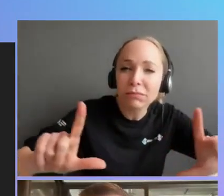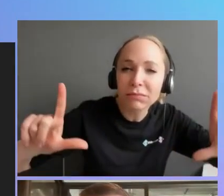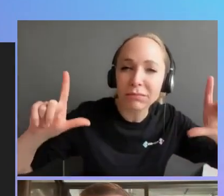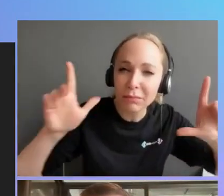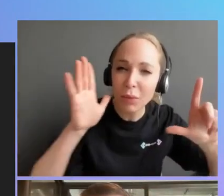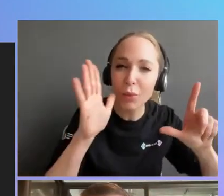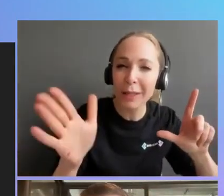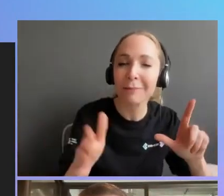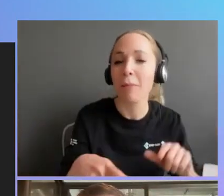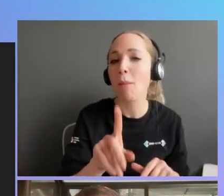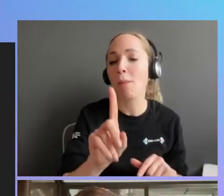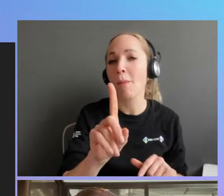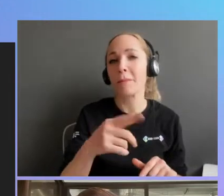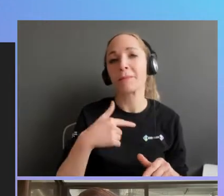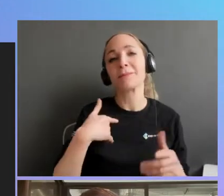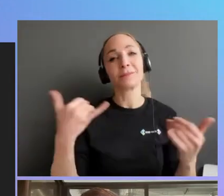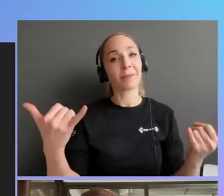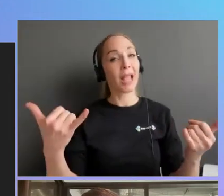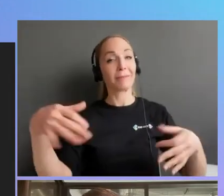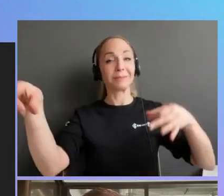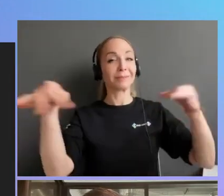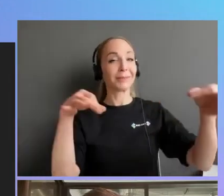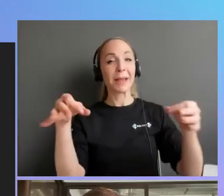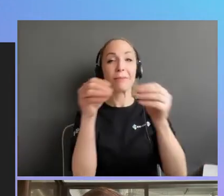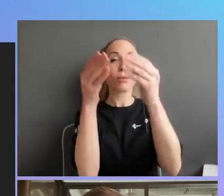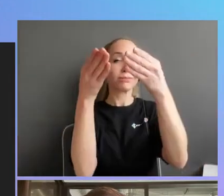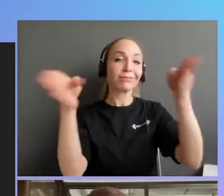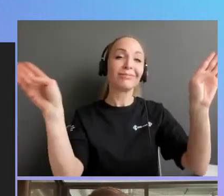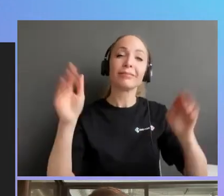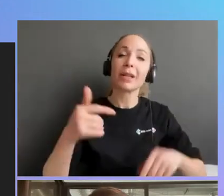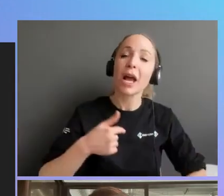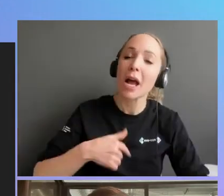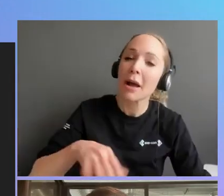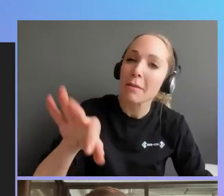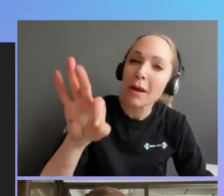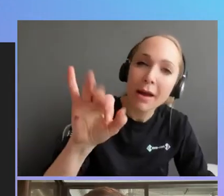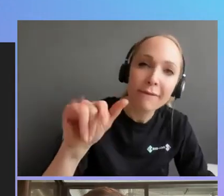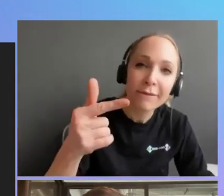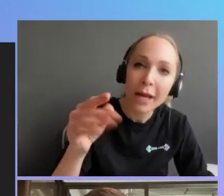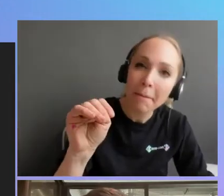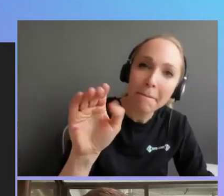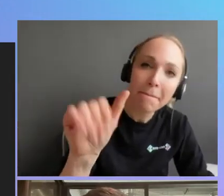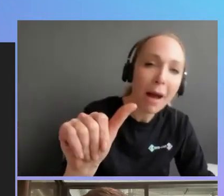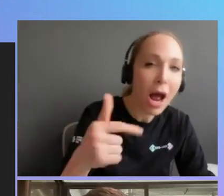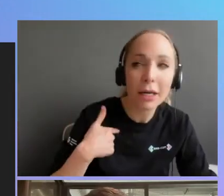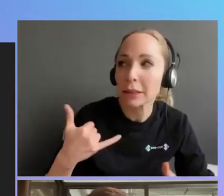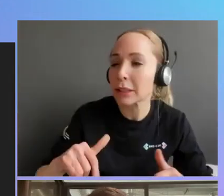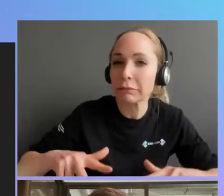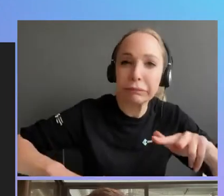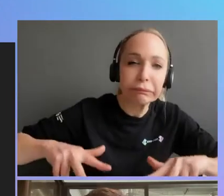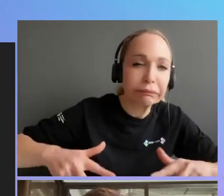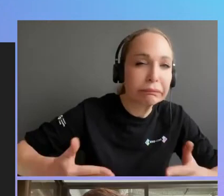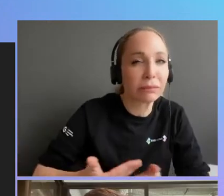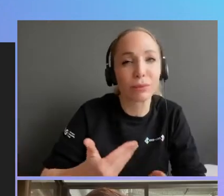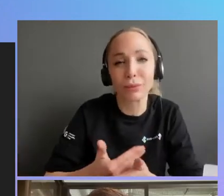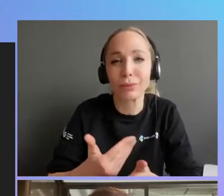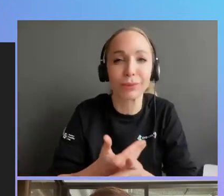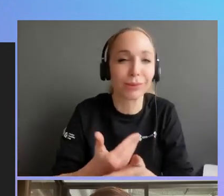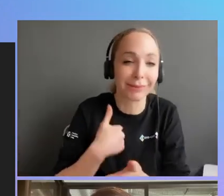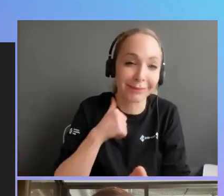minute, but while I'm doing this overview, and full disclosure, I'm a Figma noob, so I don't know how to do much here, but I know enough